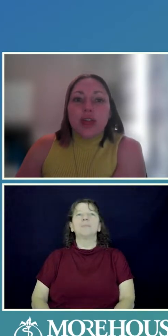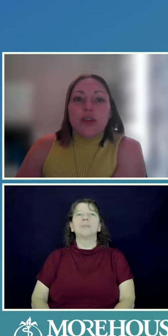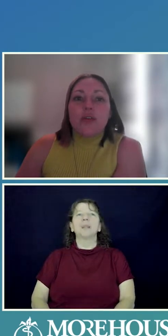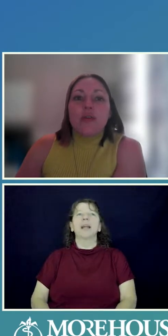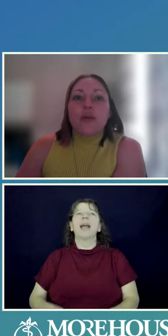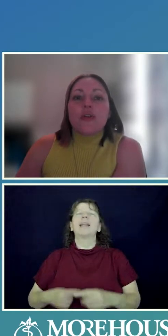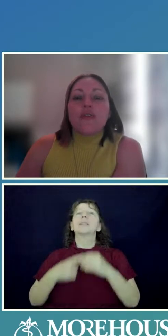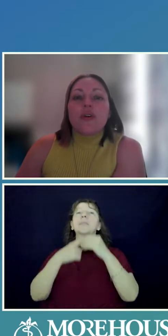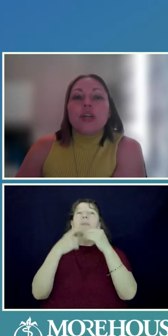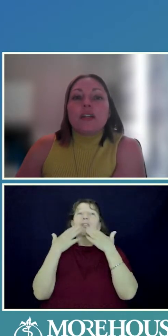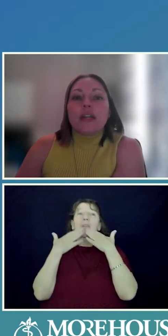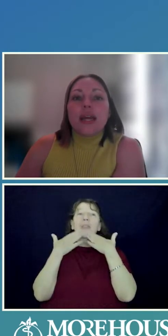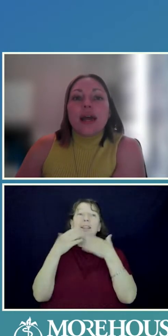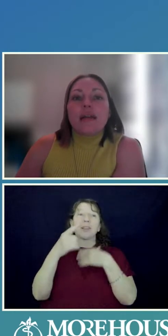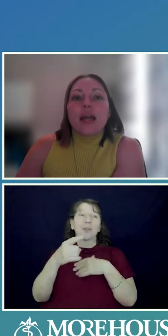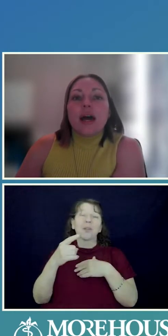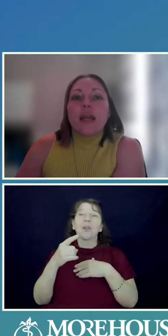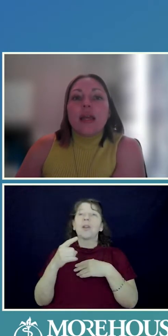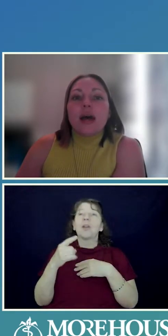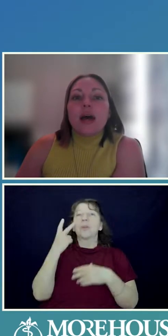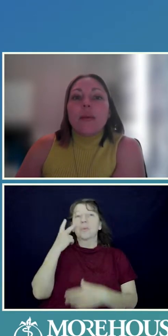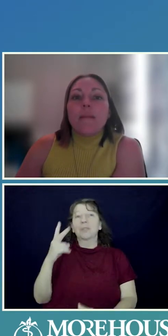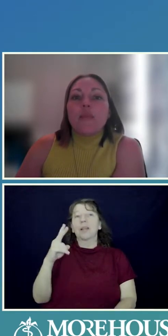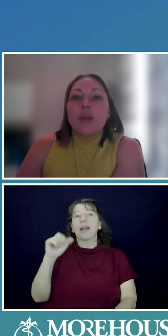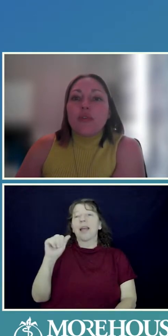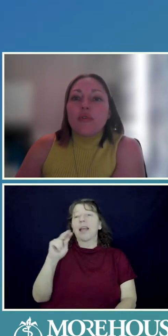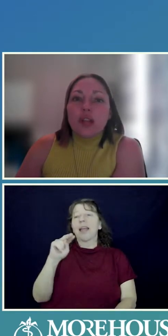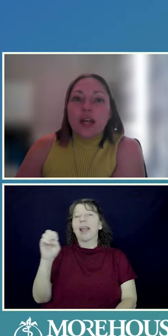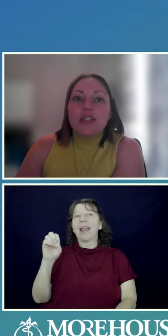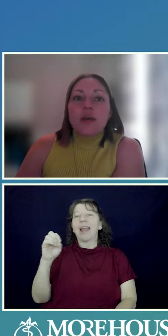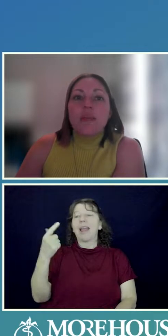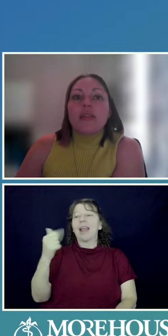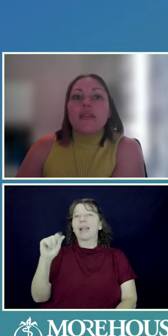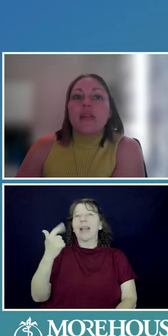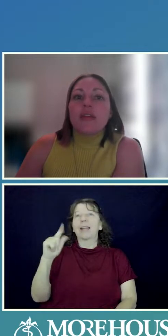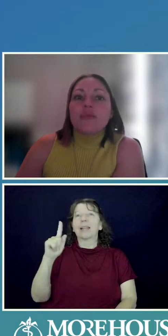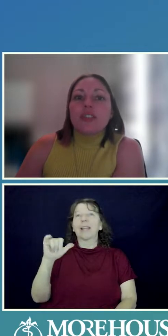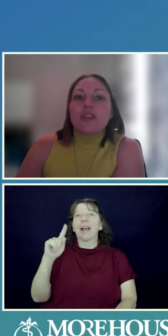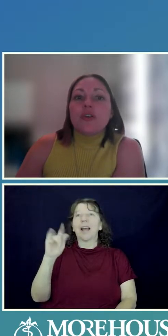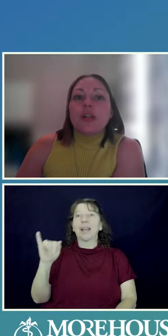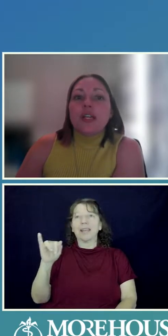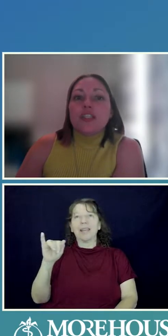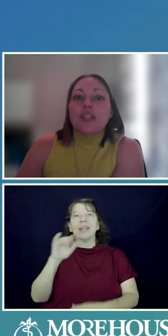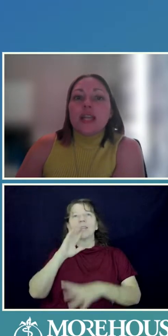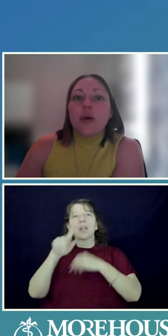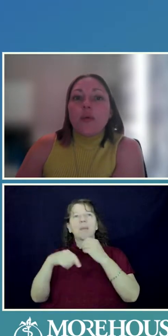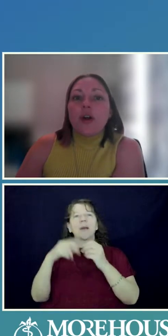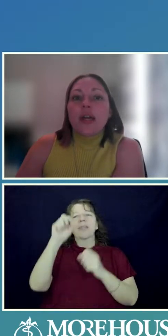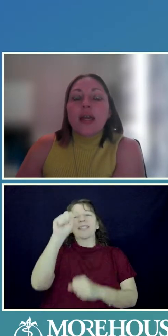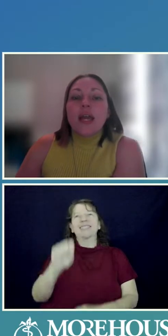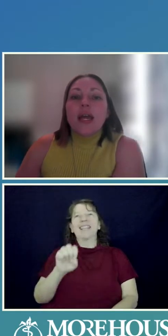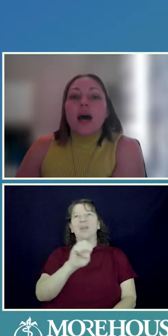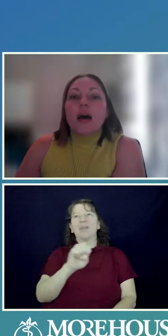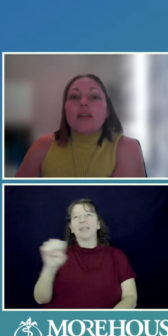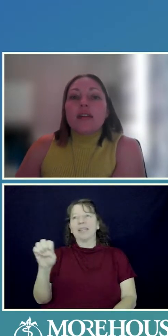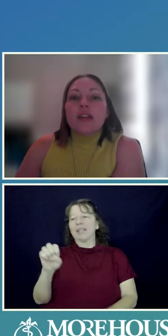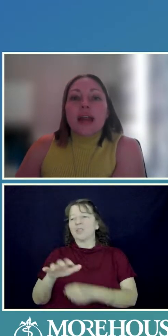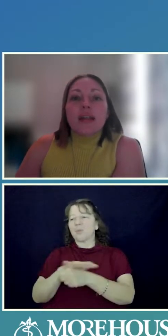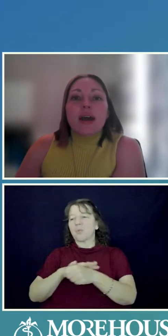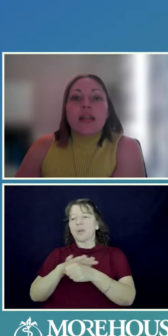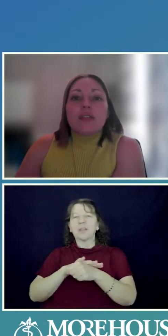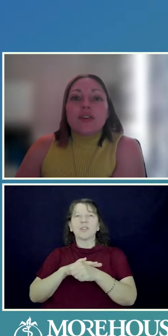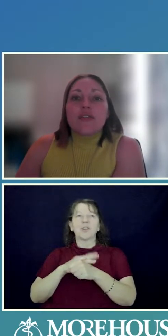special thank you. You heard from Dr. Ann Gagliotti right before lunch about the Southeast Regional Clinicians Network.